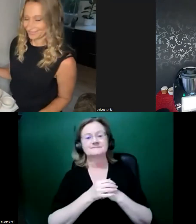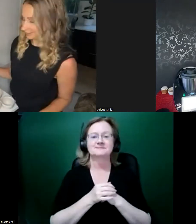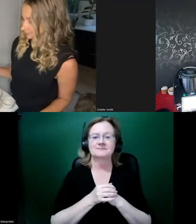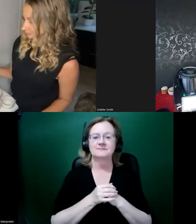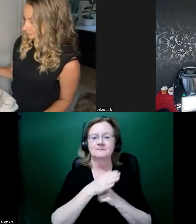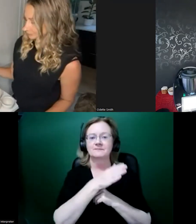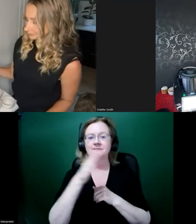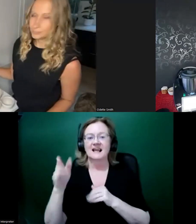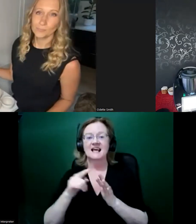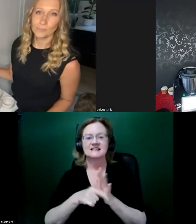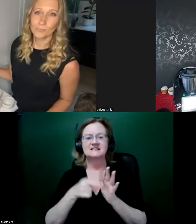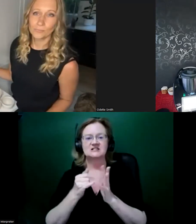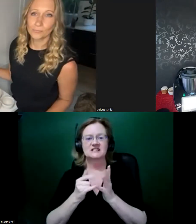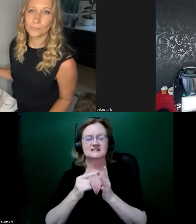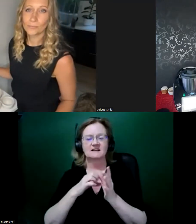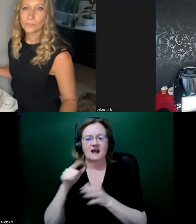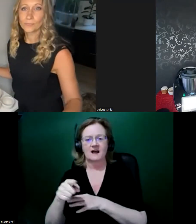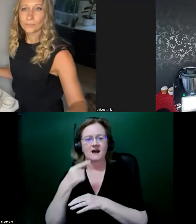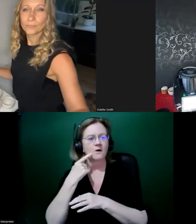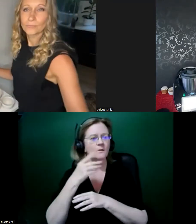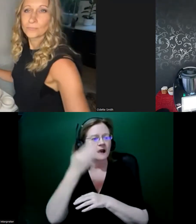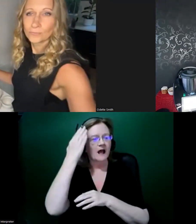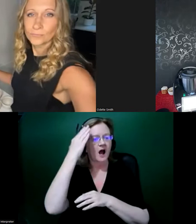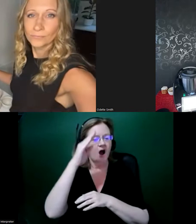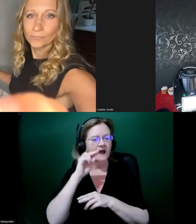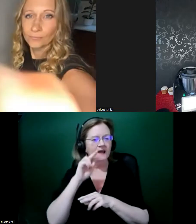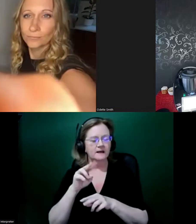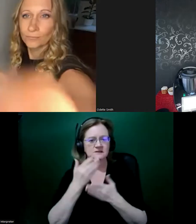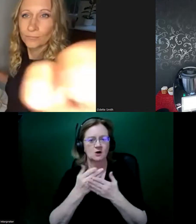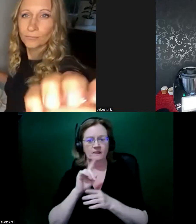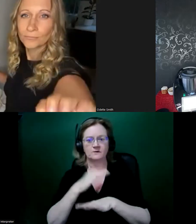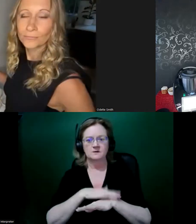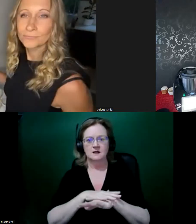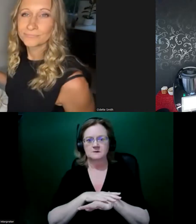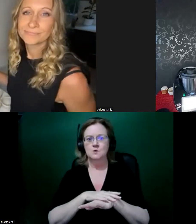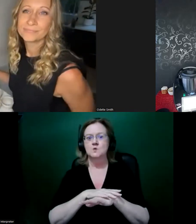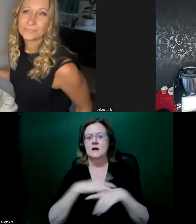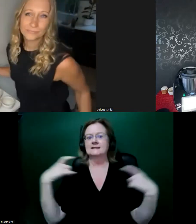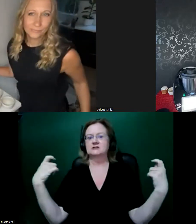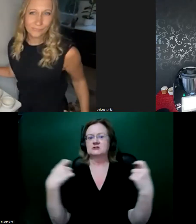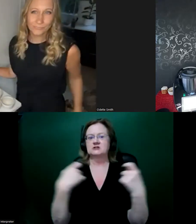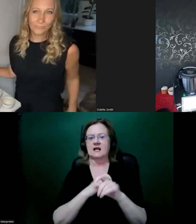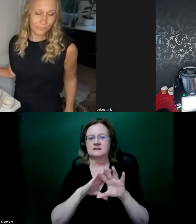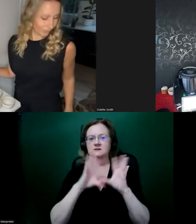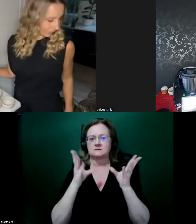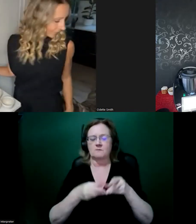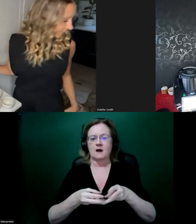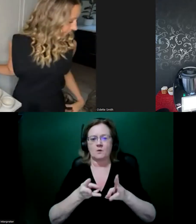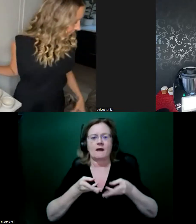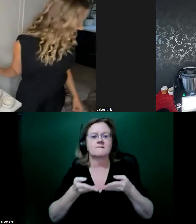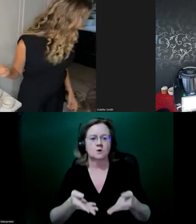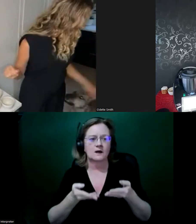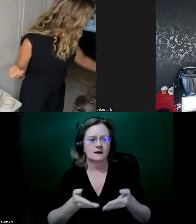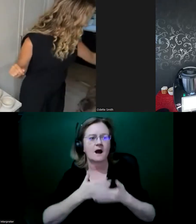reckon when that high heat show I saw for the first time, it was a game changer for me, that's for sure. I love the high heat in that